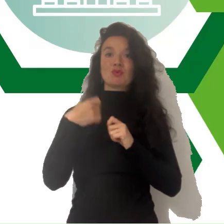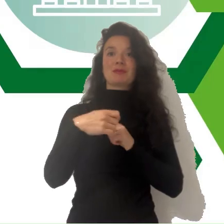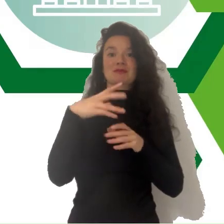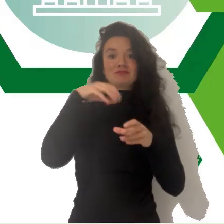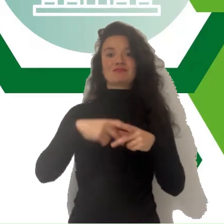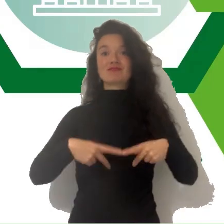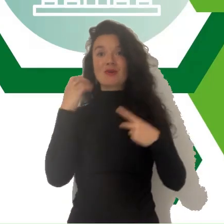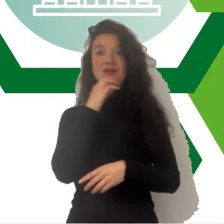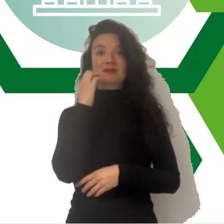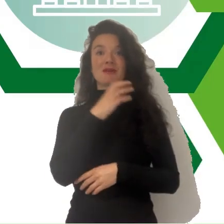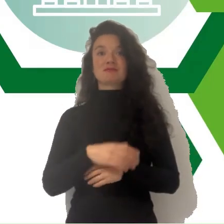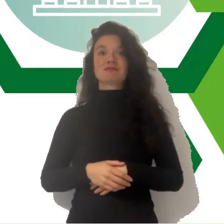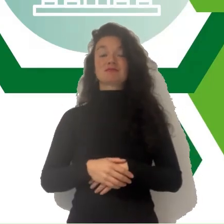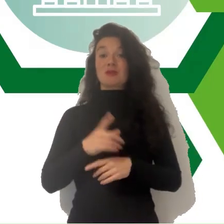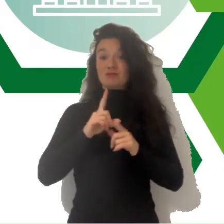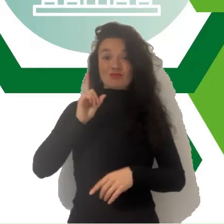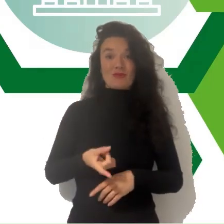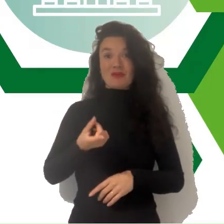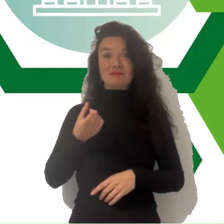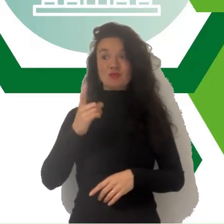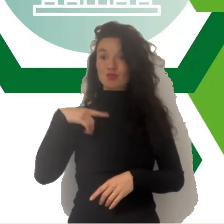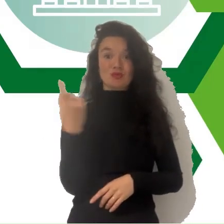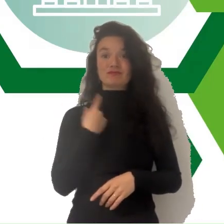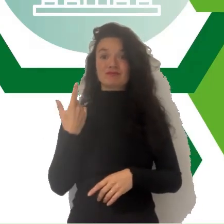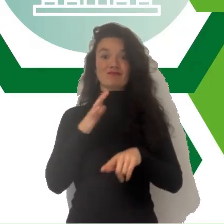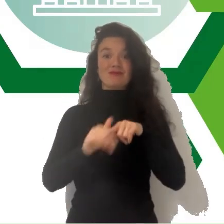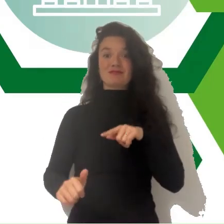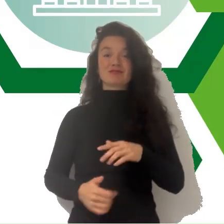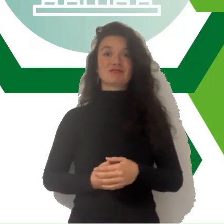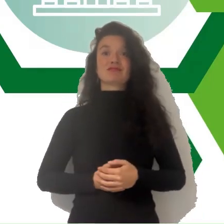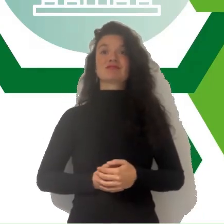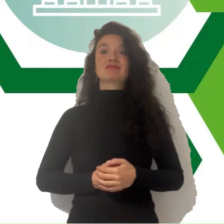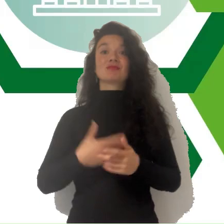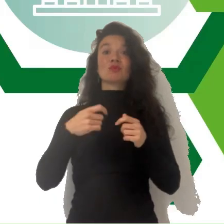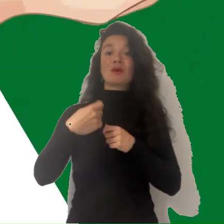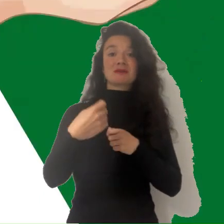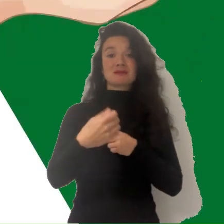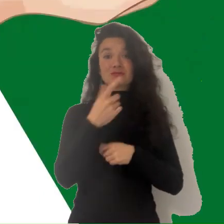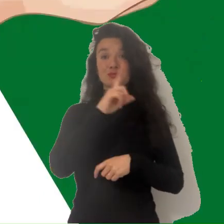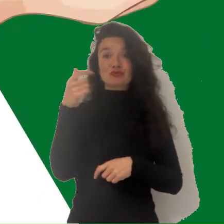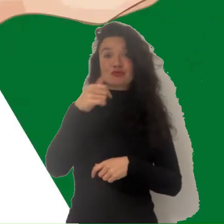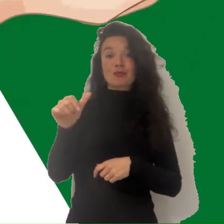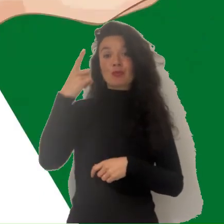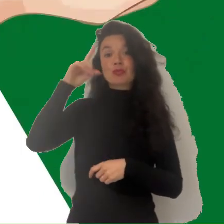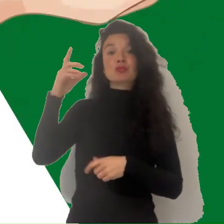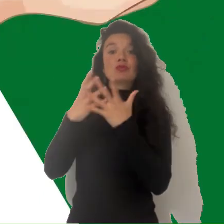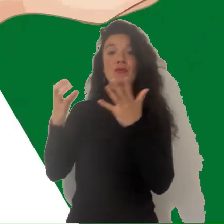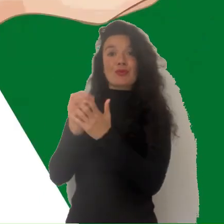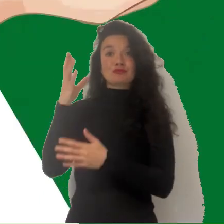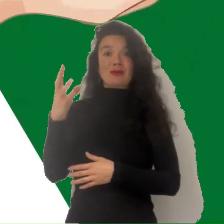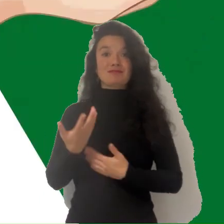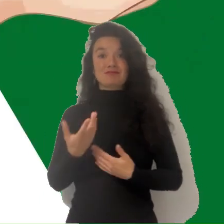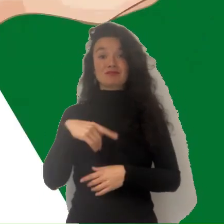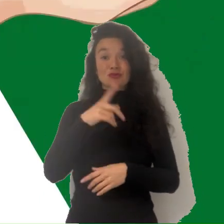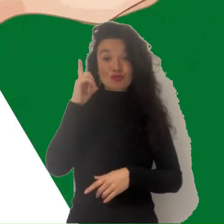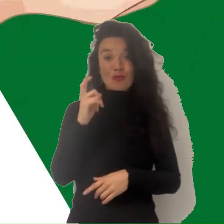and general platforms with information about sustainability and environmental protection.